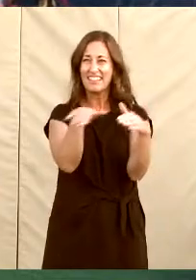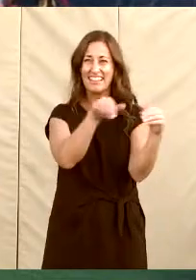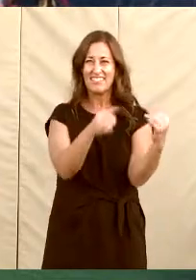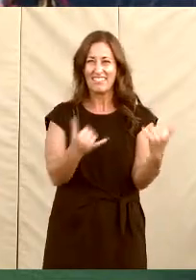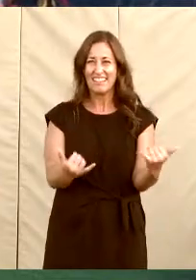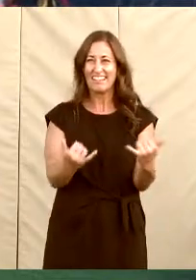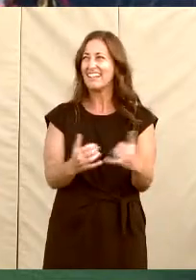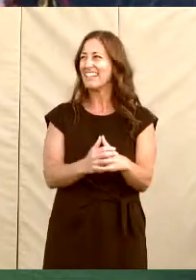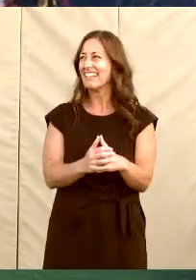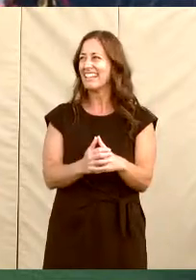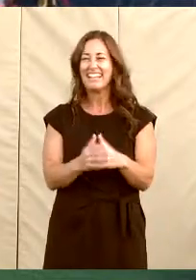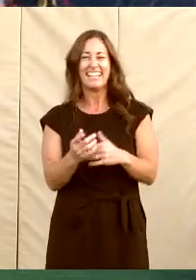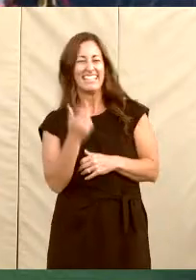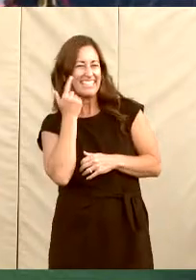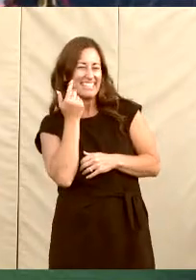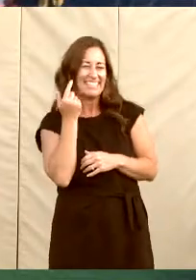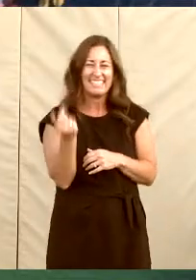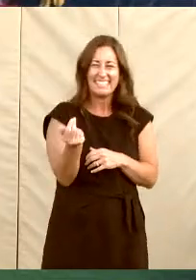There we go.